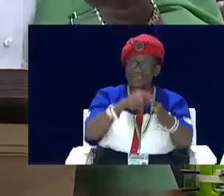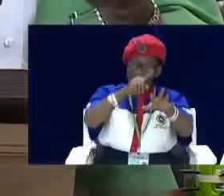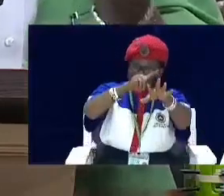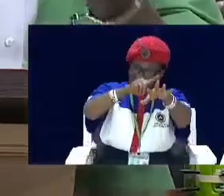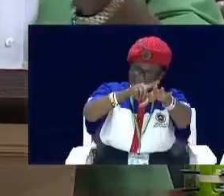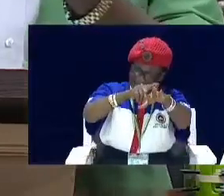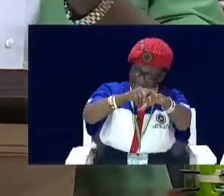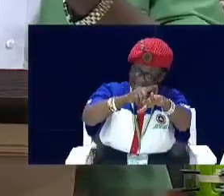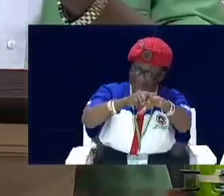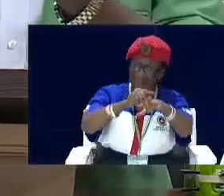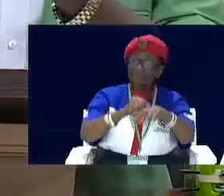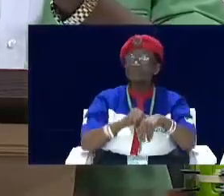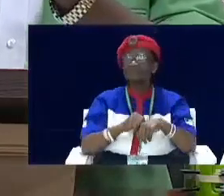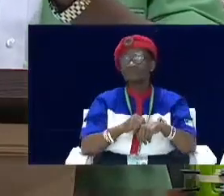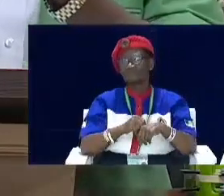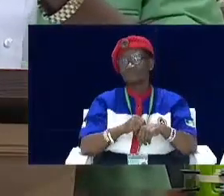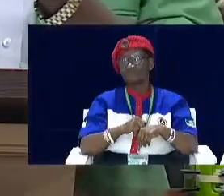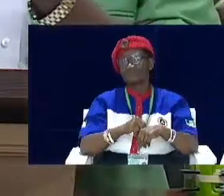between